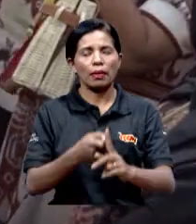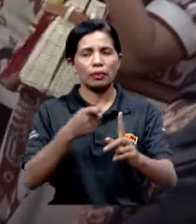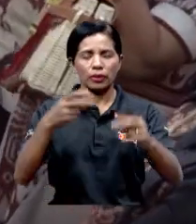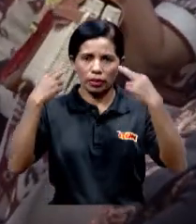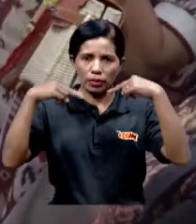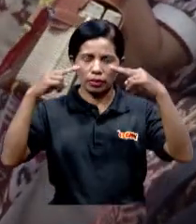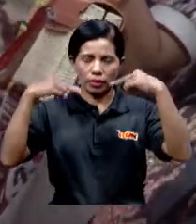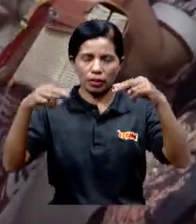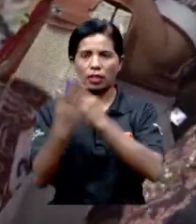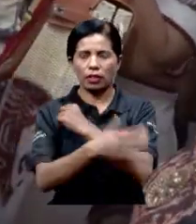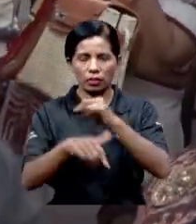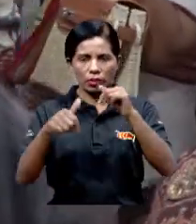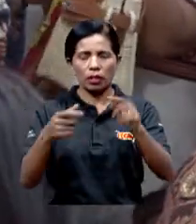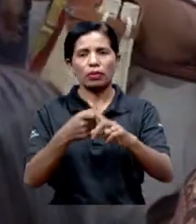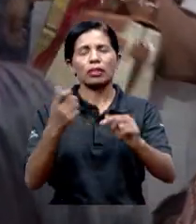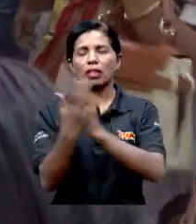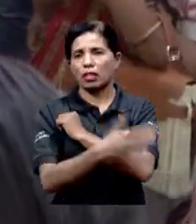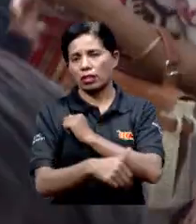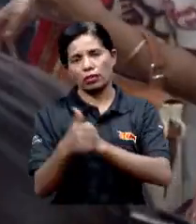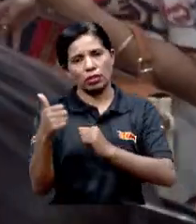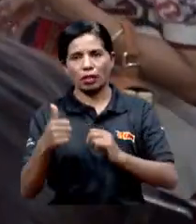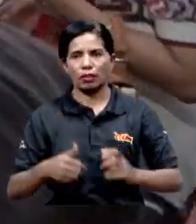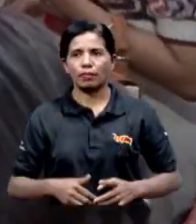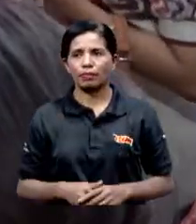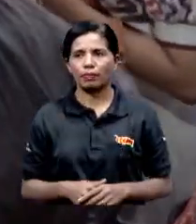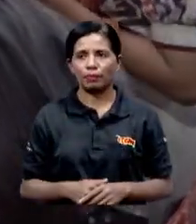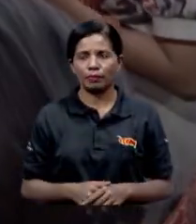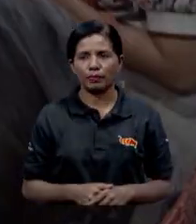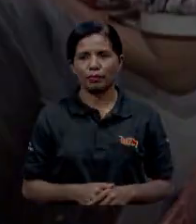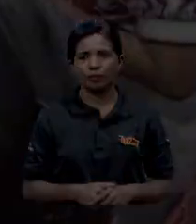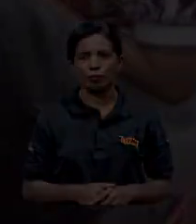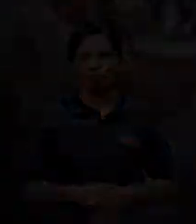Sira Yarailaran, nomos o Sira Eliur. Adere Tussimenes, Agostinho da Costa, GMN.